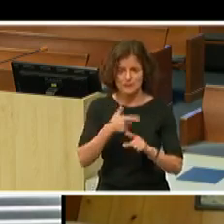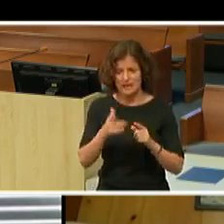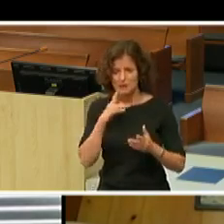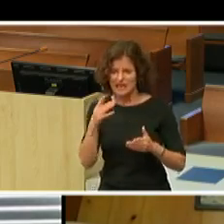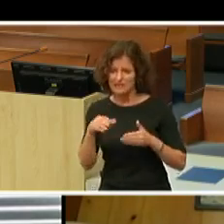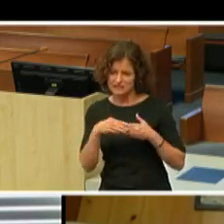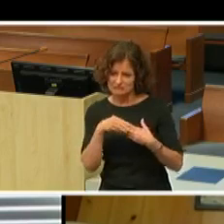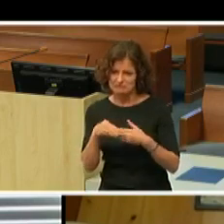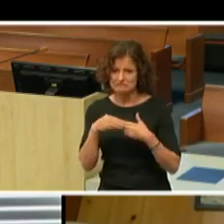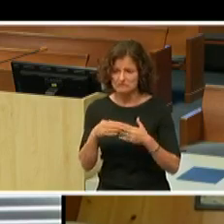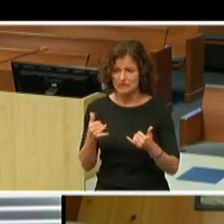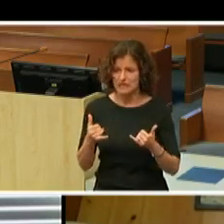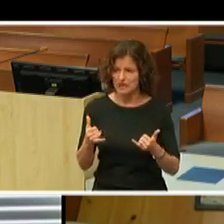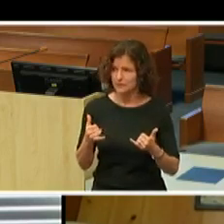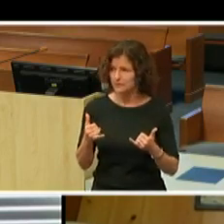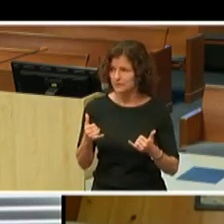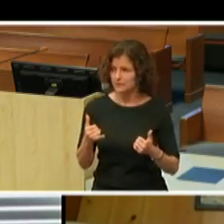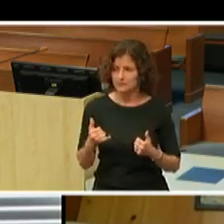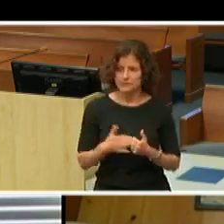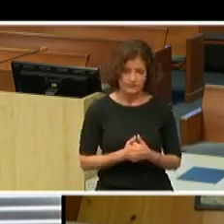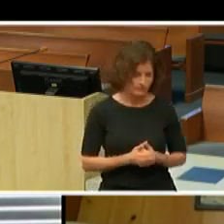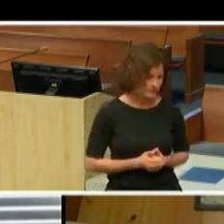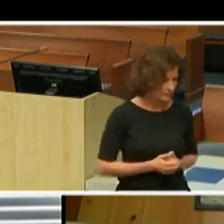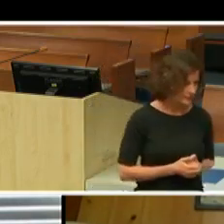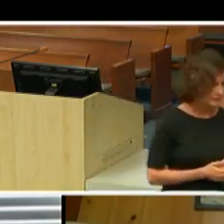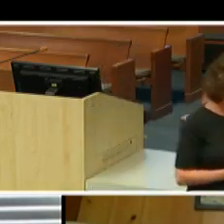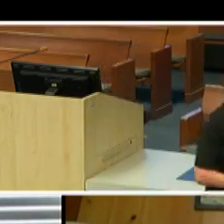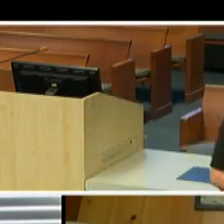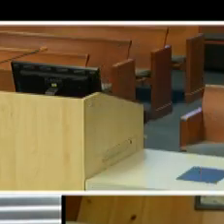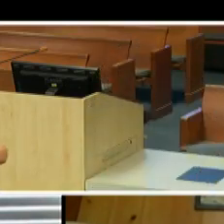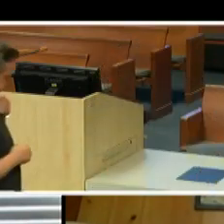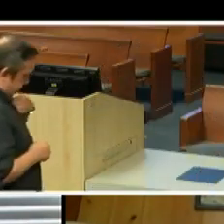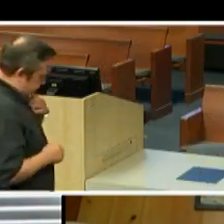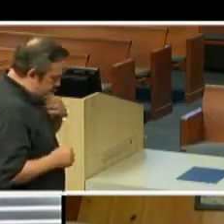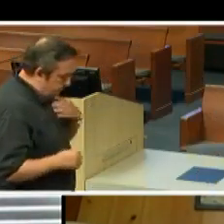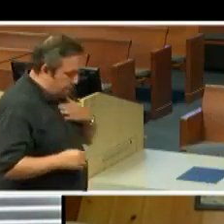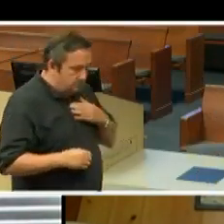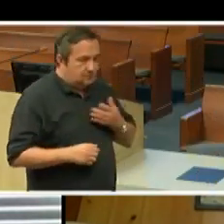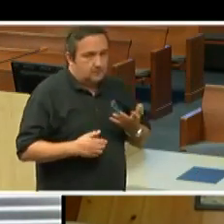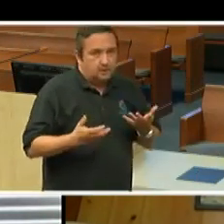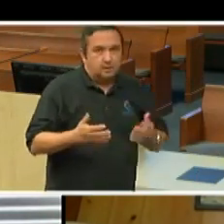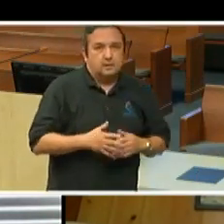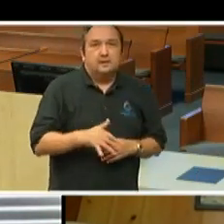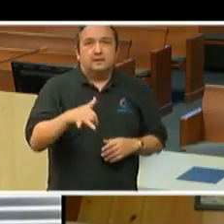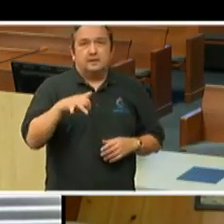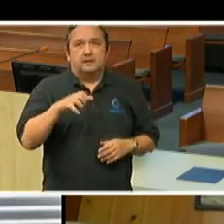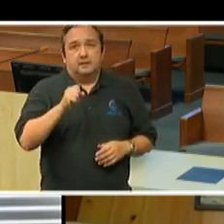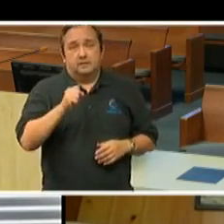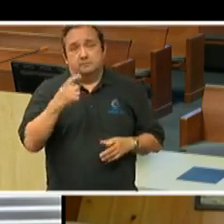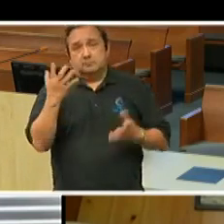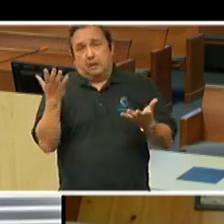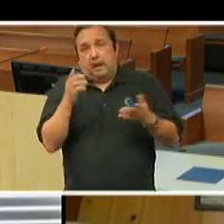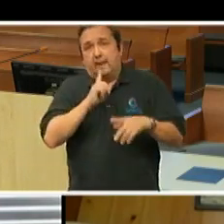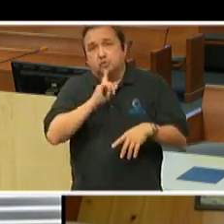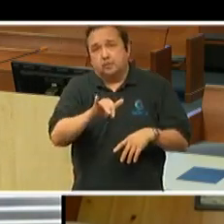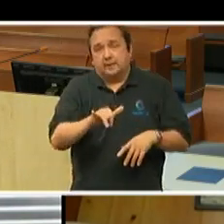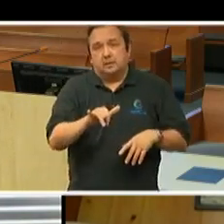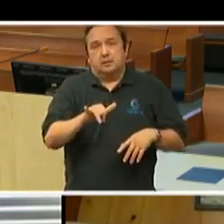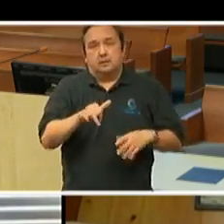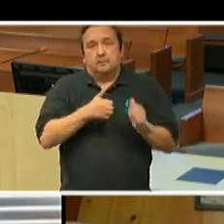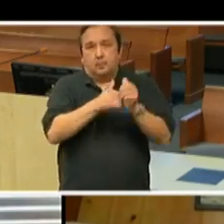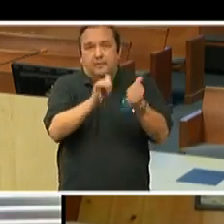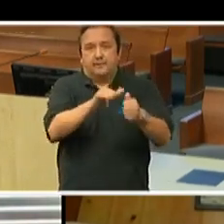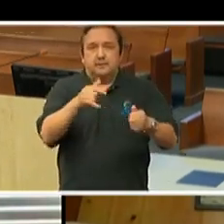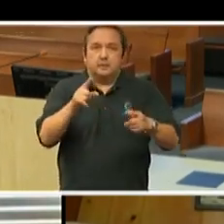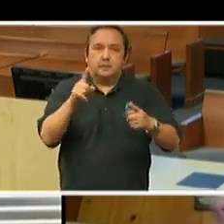that. Yeah, I do. And the other thing is, frankly, under that scenario, the best thing, and what I've been telling people to do